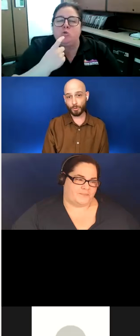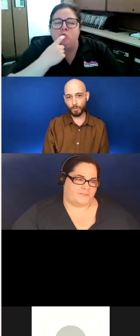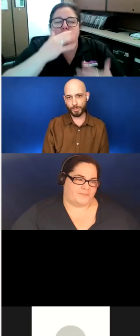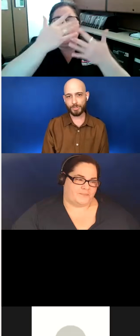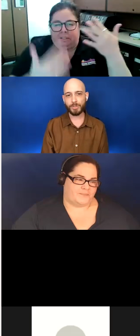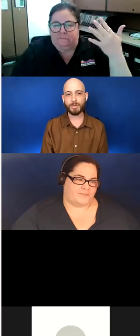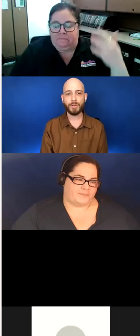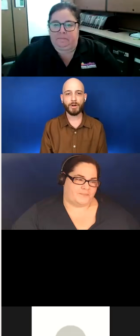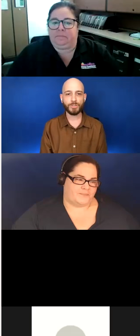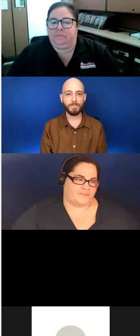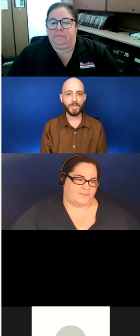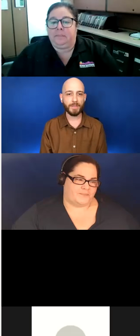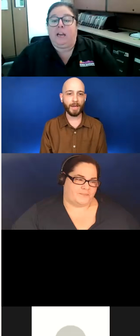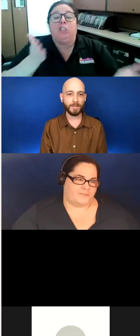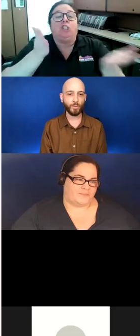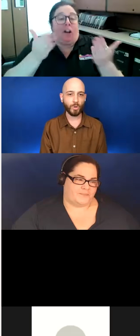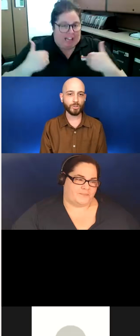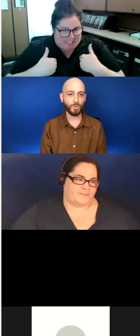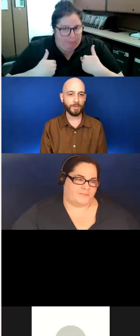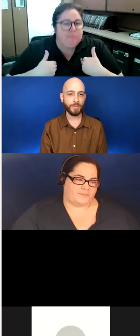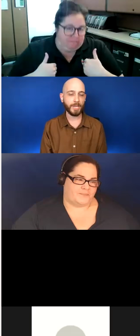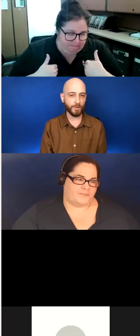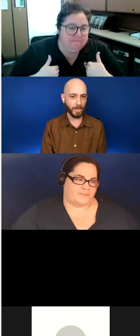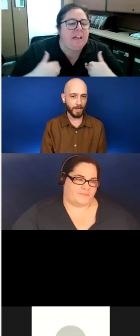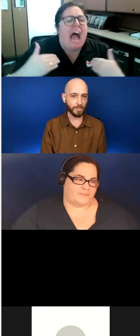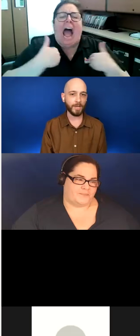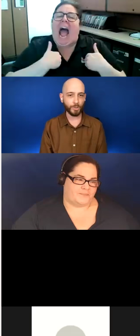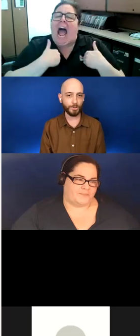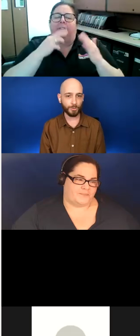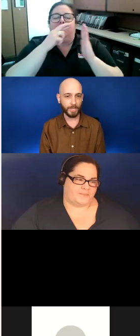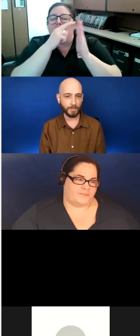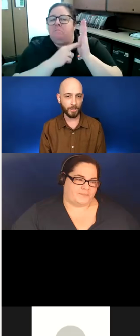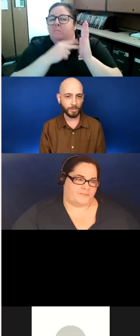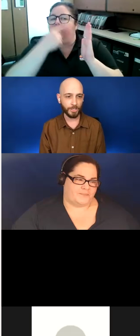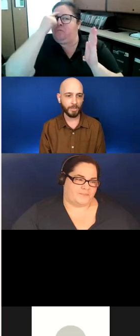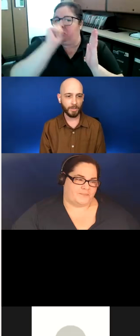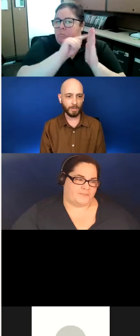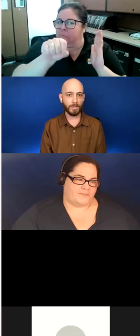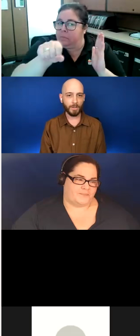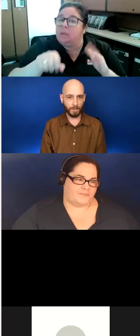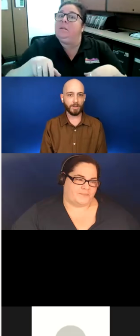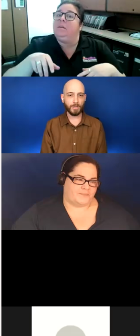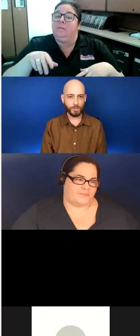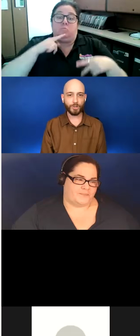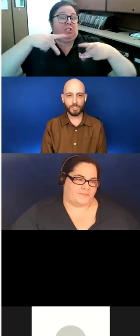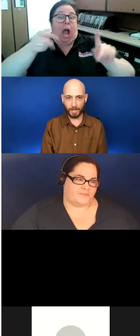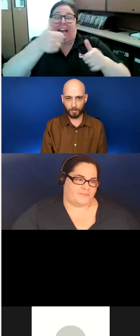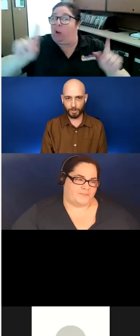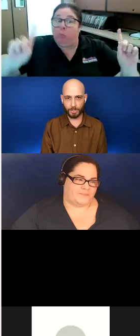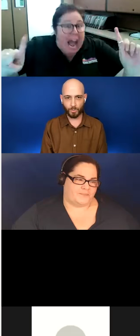Also, hearing loops are something that works with hearing aids and Bluetooth technology.